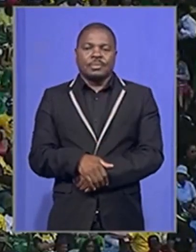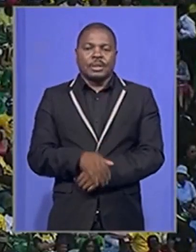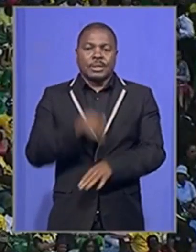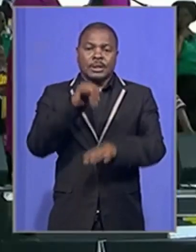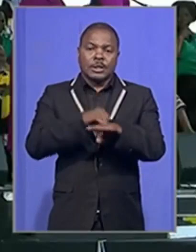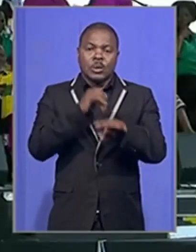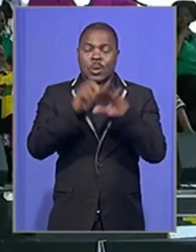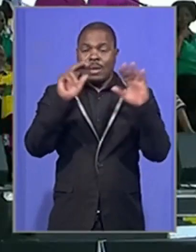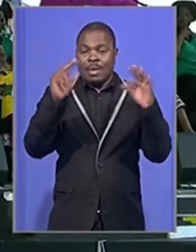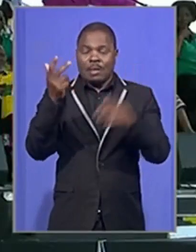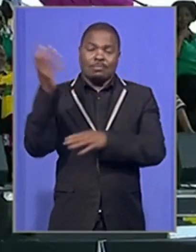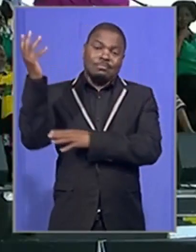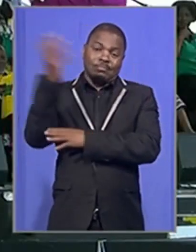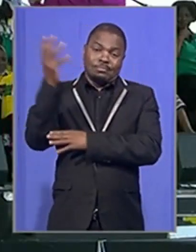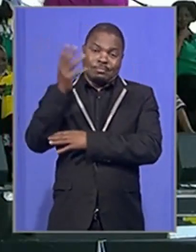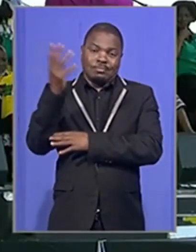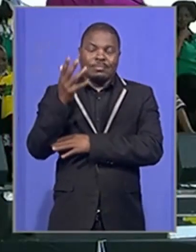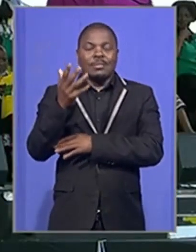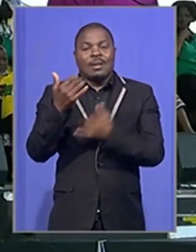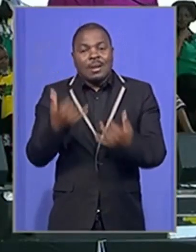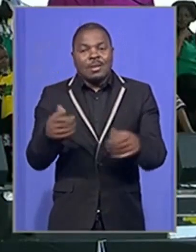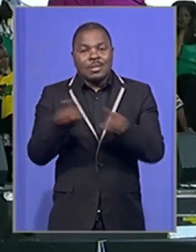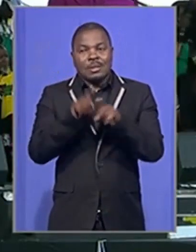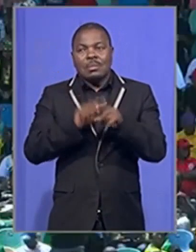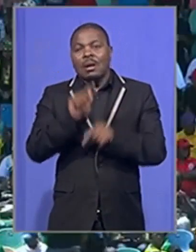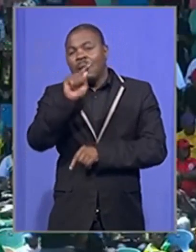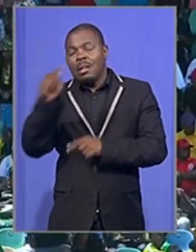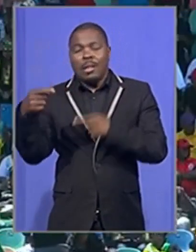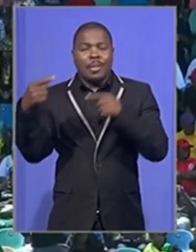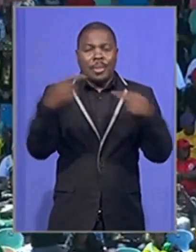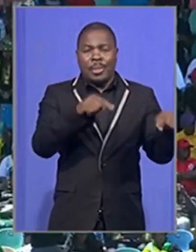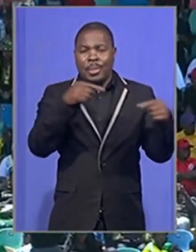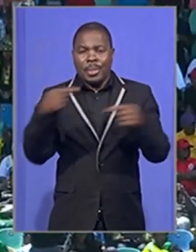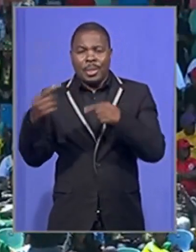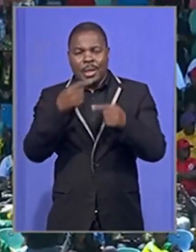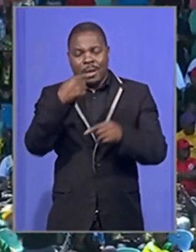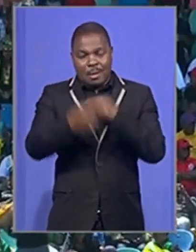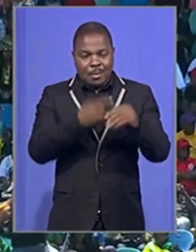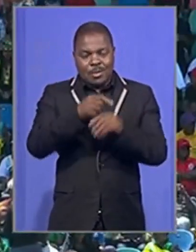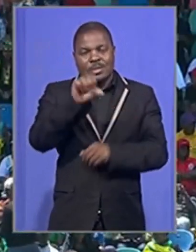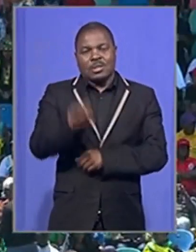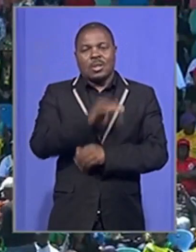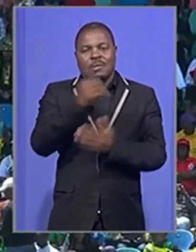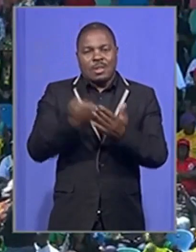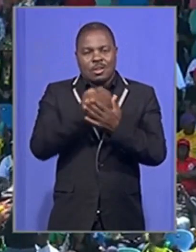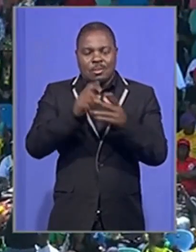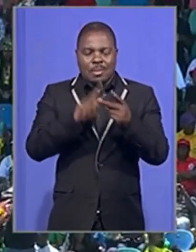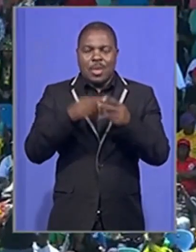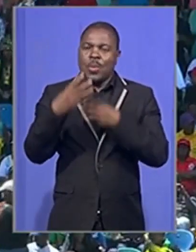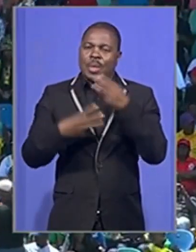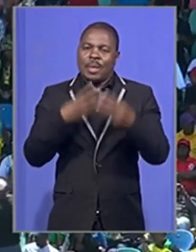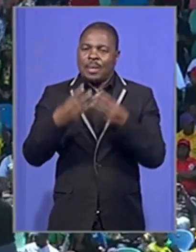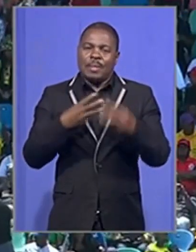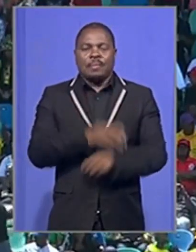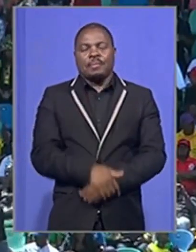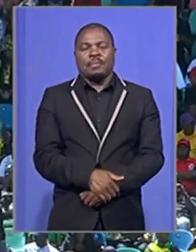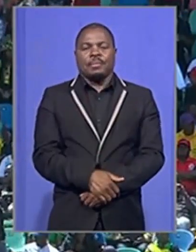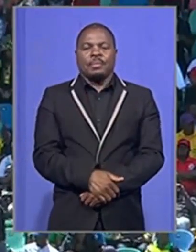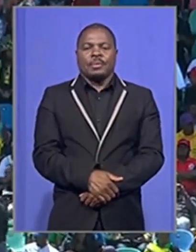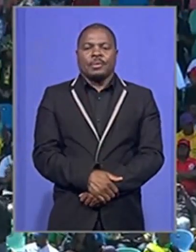January 8 e tekwana nakong ena eo ho nang le dingangisano tse matla ka maemo a naha a moruo le tlhokeho ya mesebetsi.